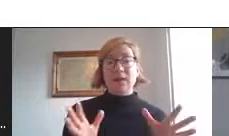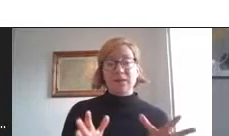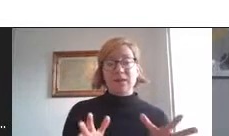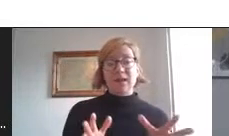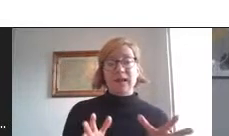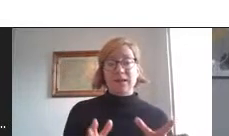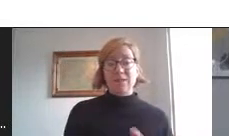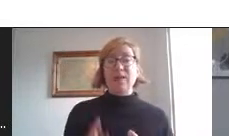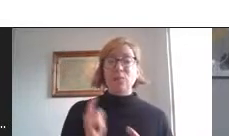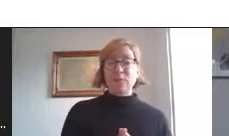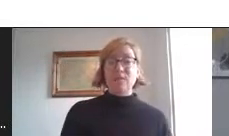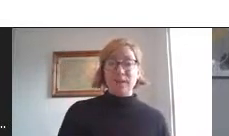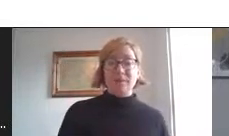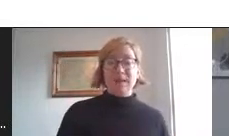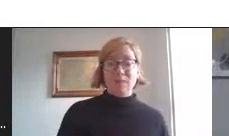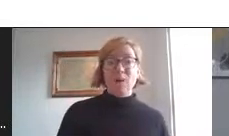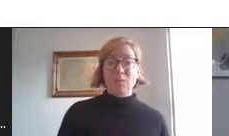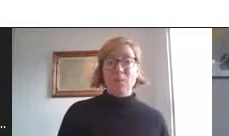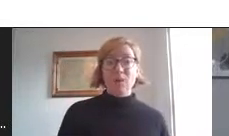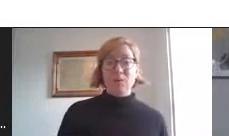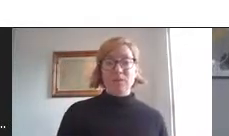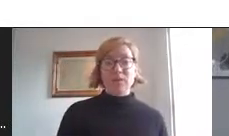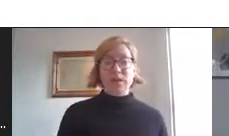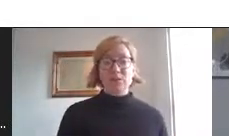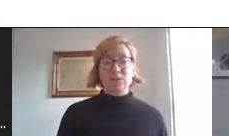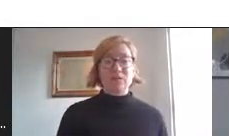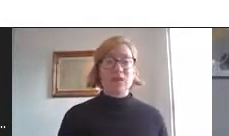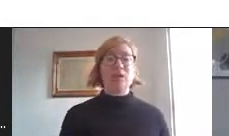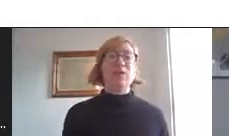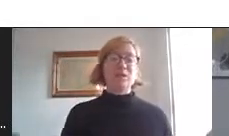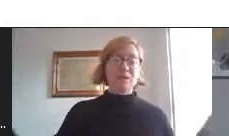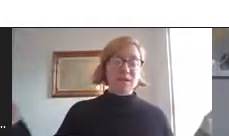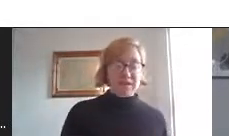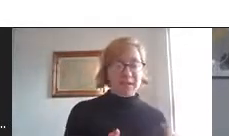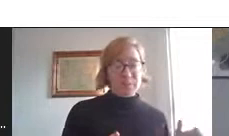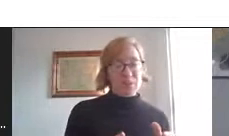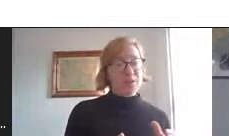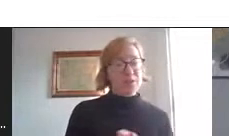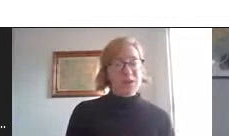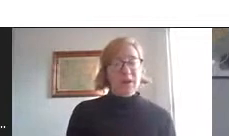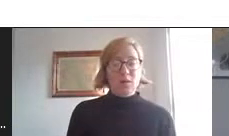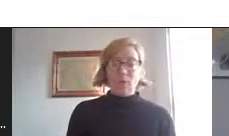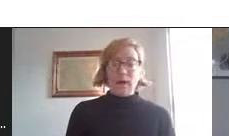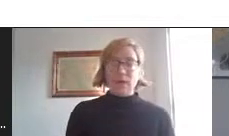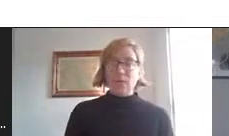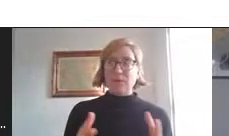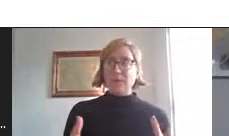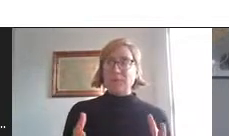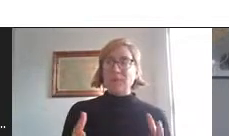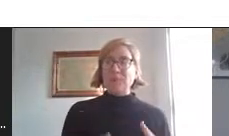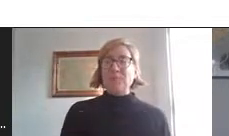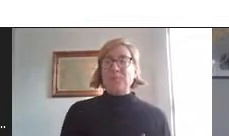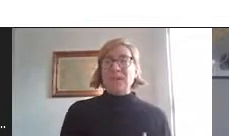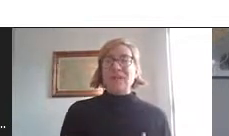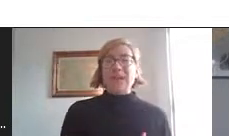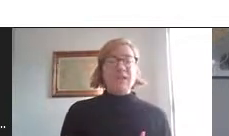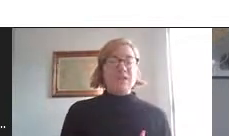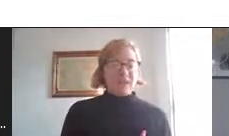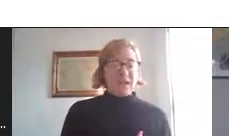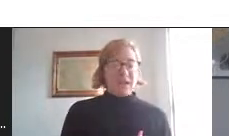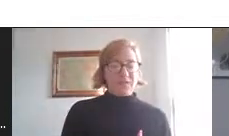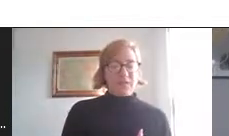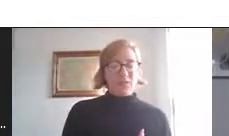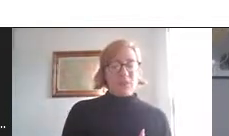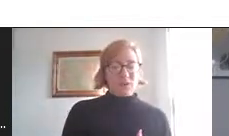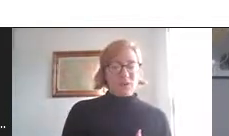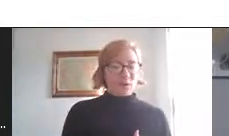there's no one else in the class, they would speak to their mum while they're in the classroom. So we could do a sliding in approach where, for example, at the